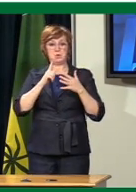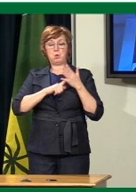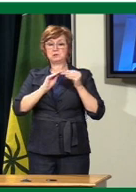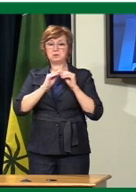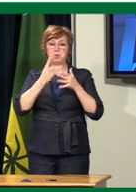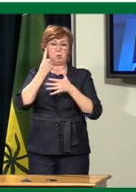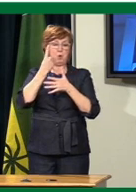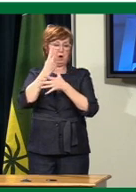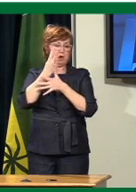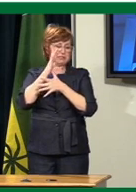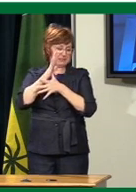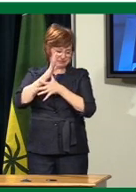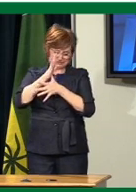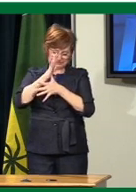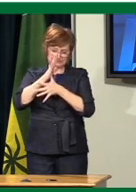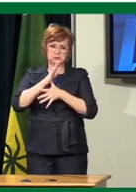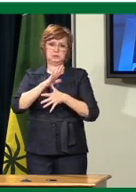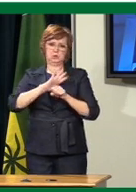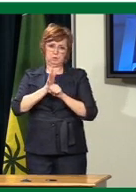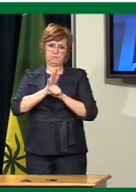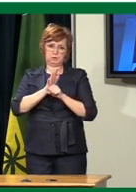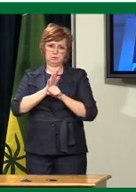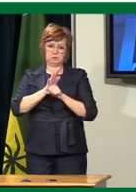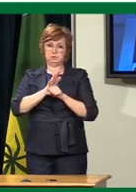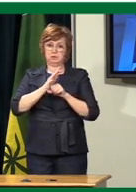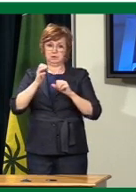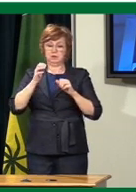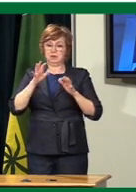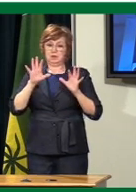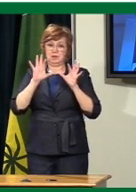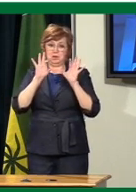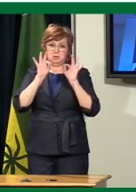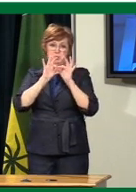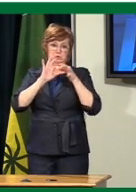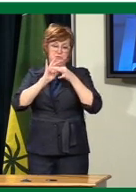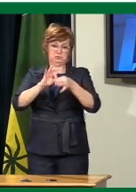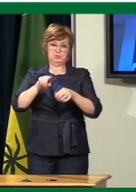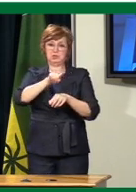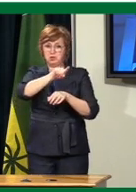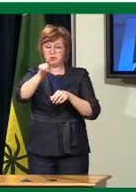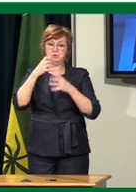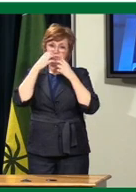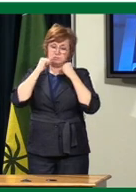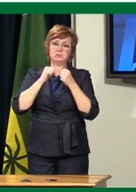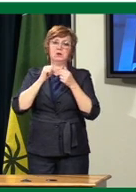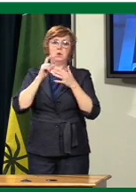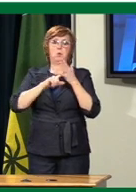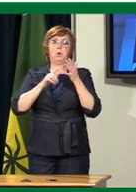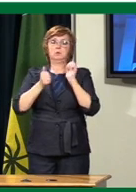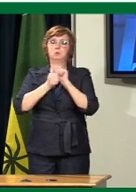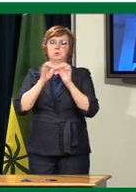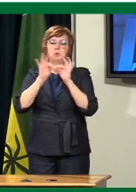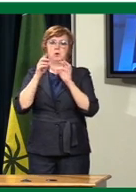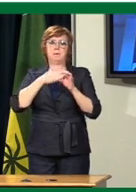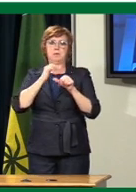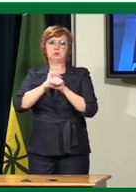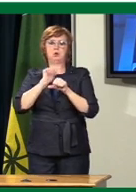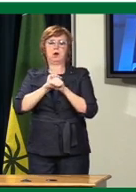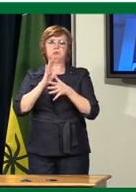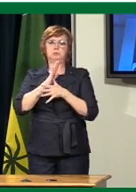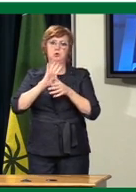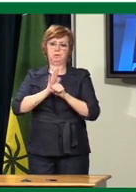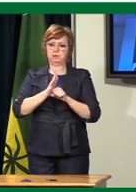one for every single person. I can tell you it's so frustrating when I get emails, I